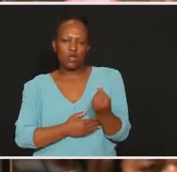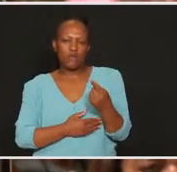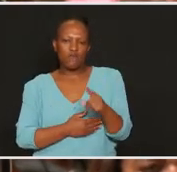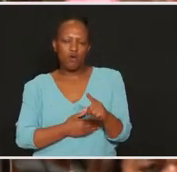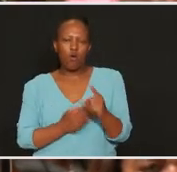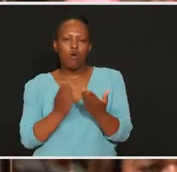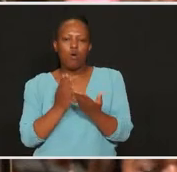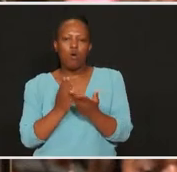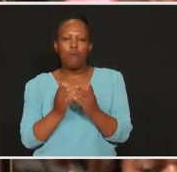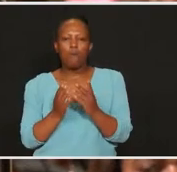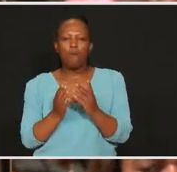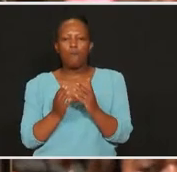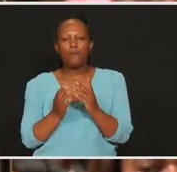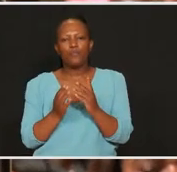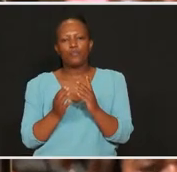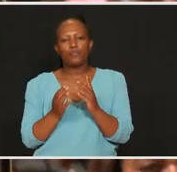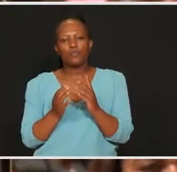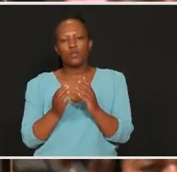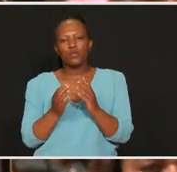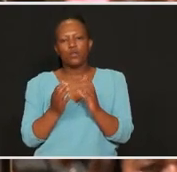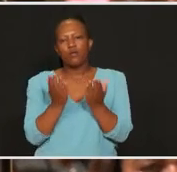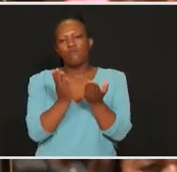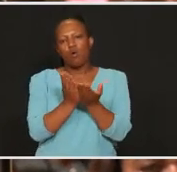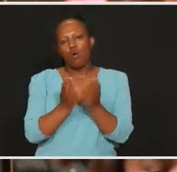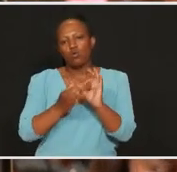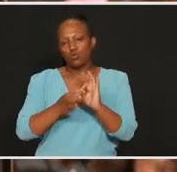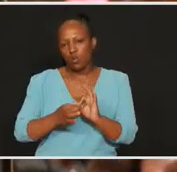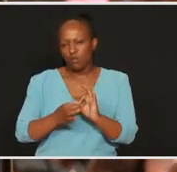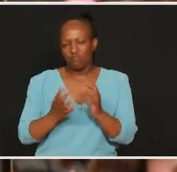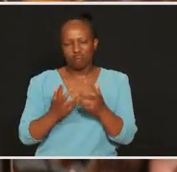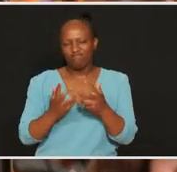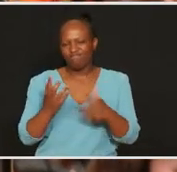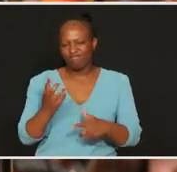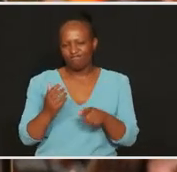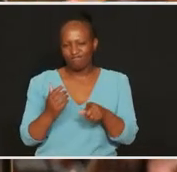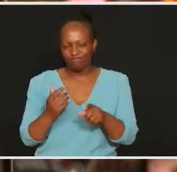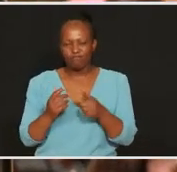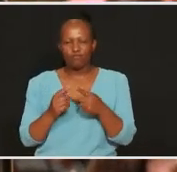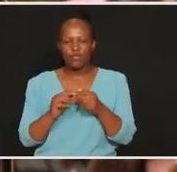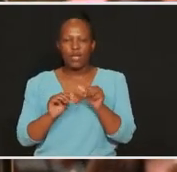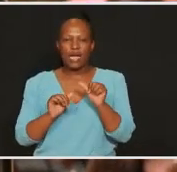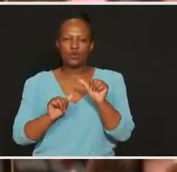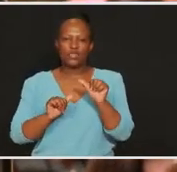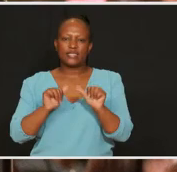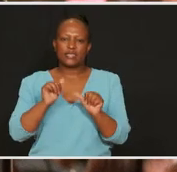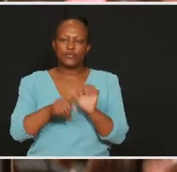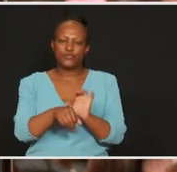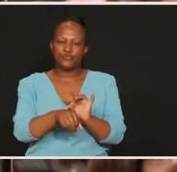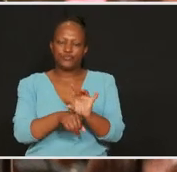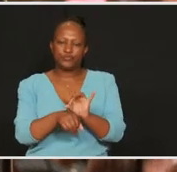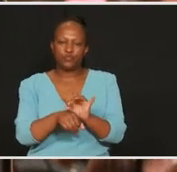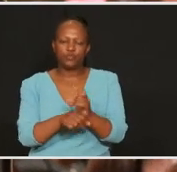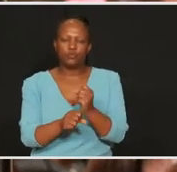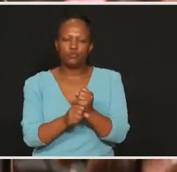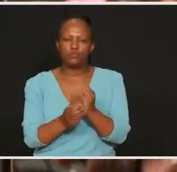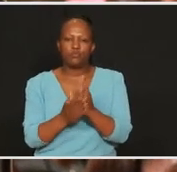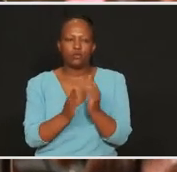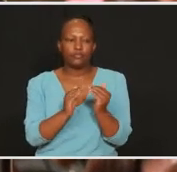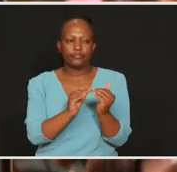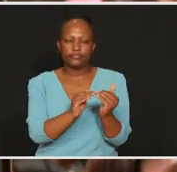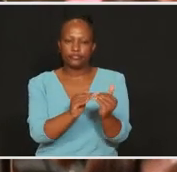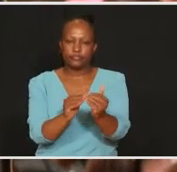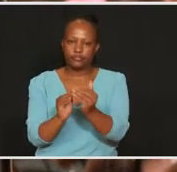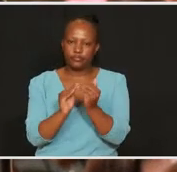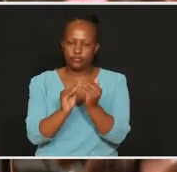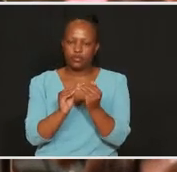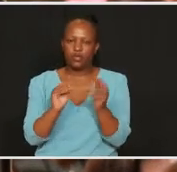unrecognized unauthoritative and unacceptable decision the assessment of Consultants to ensure a standard non-inferior to